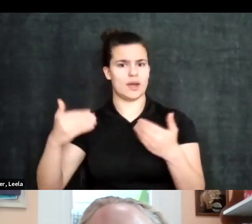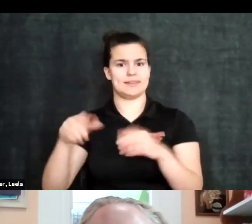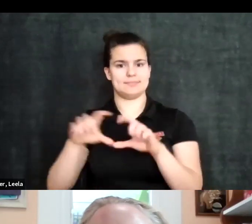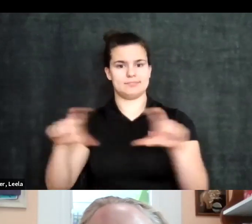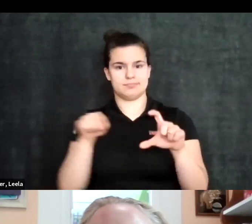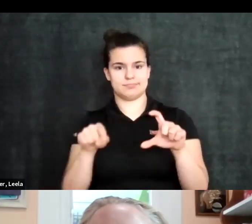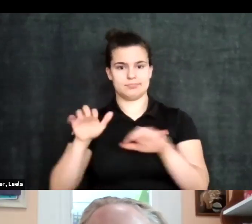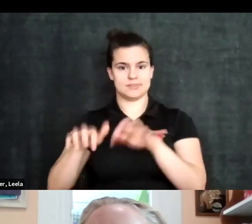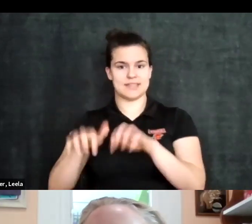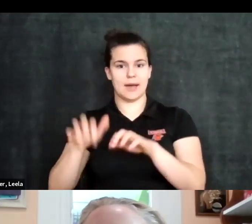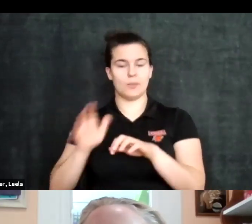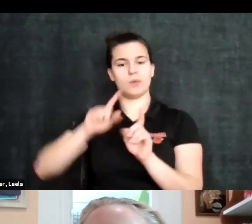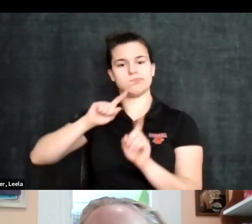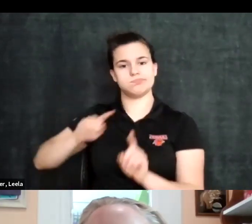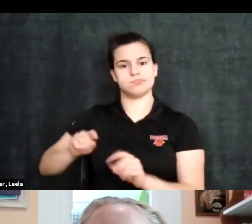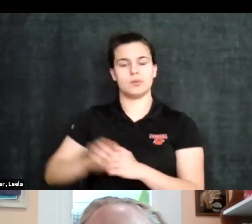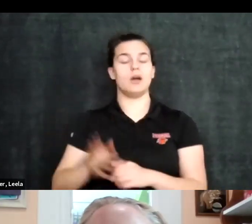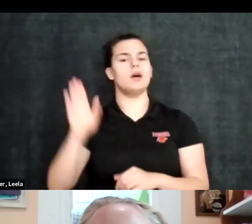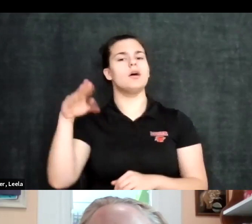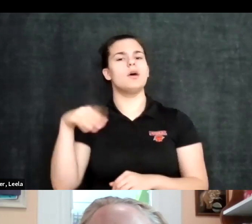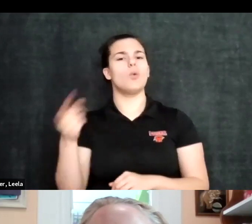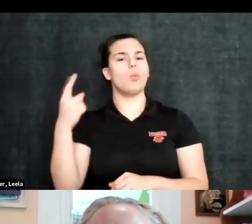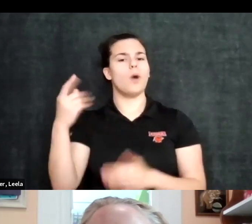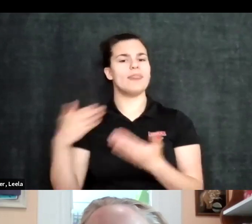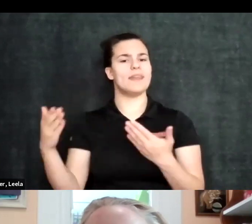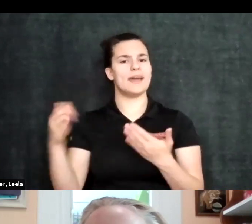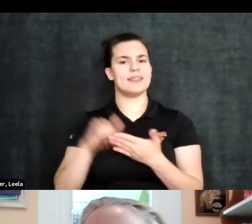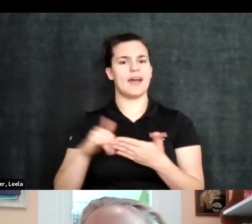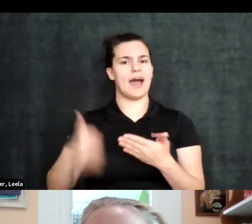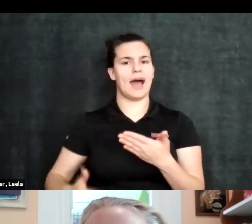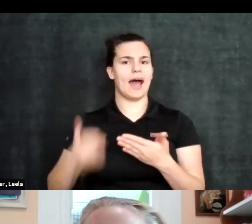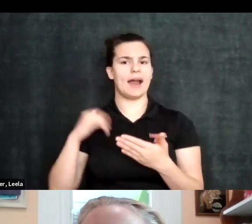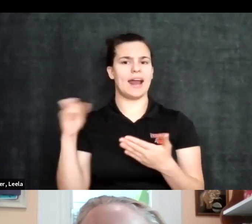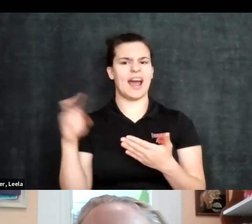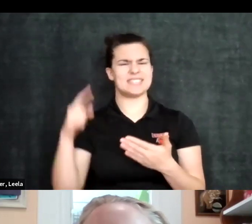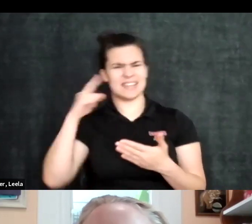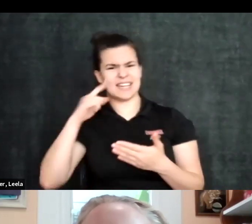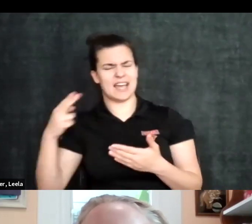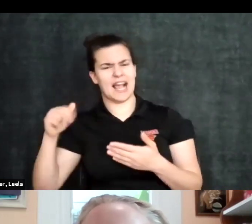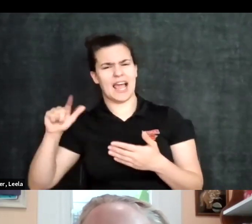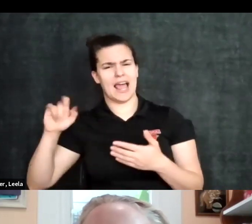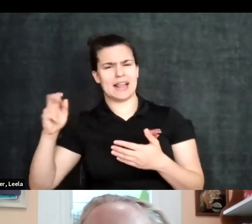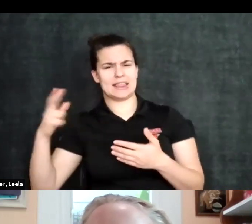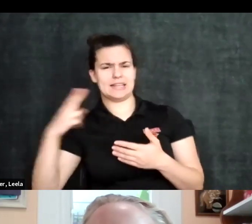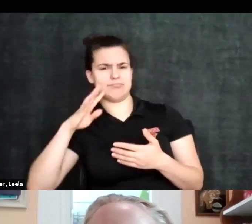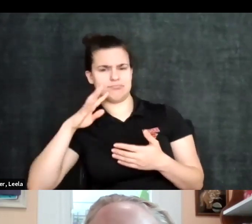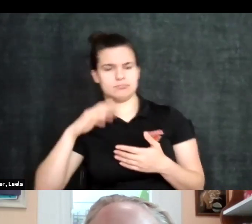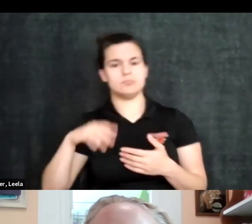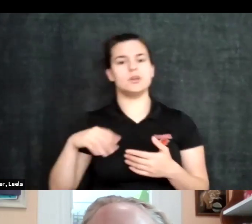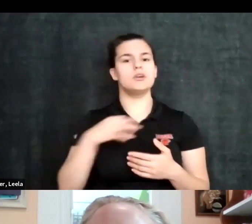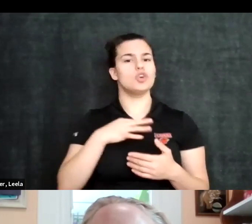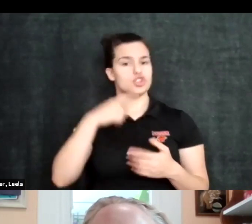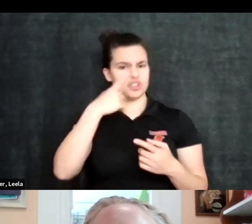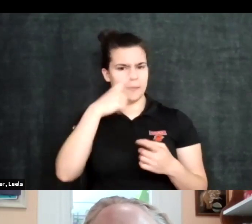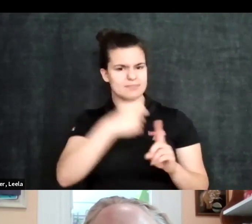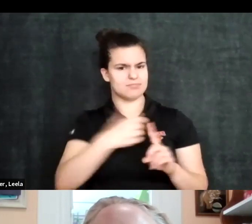we can address those questions. One thing that I would ask you to talk about is undergraduate research